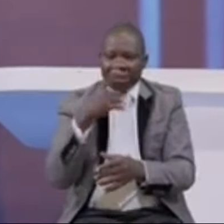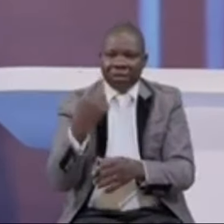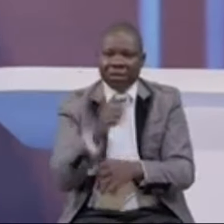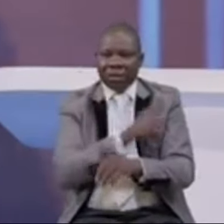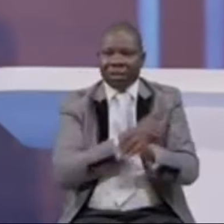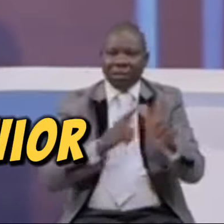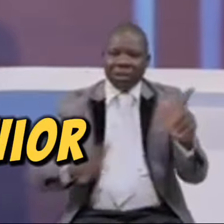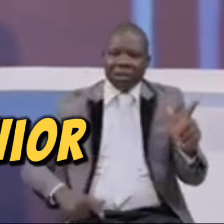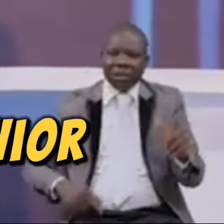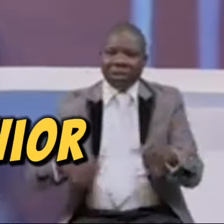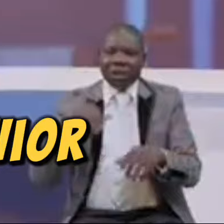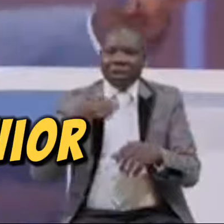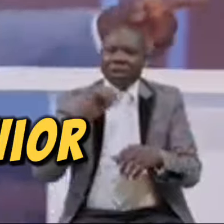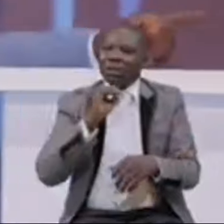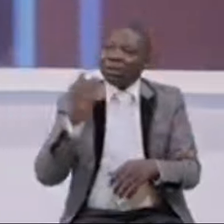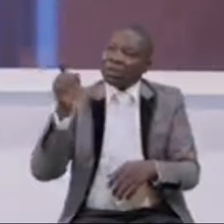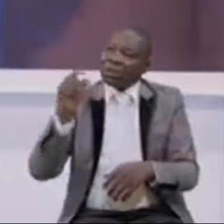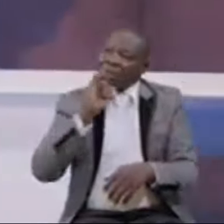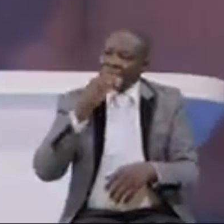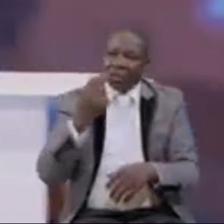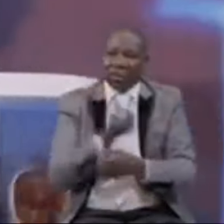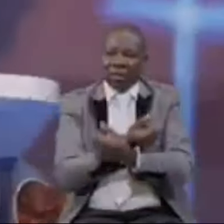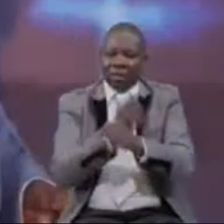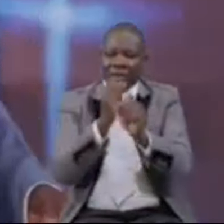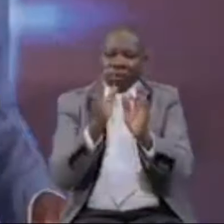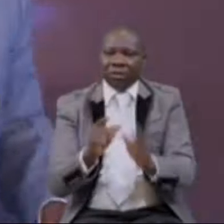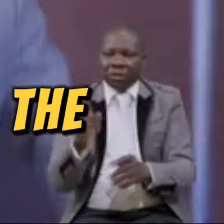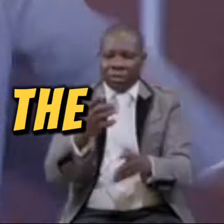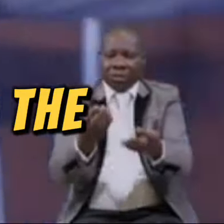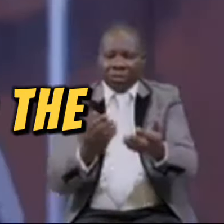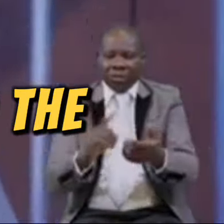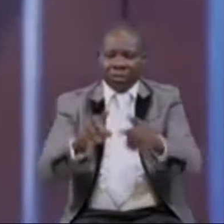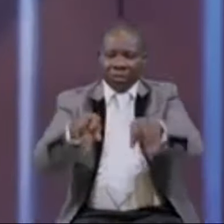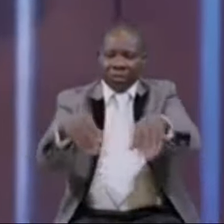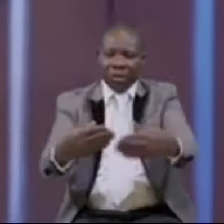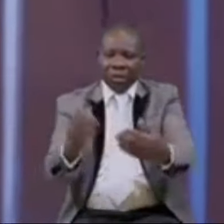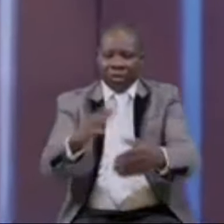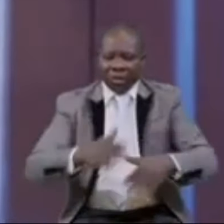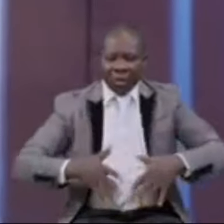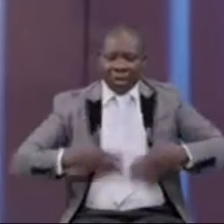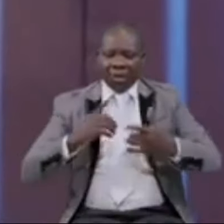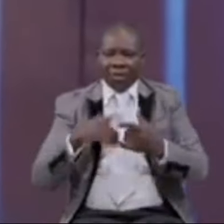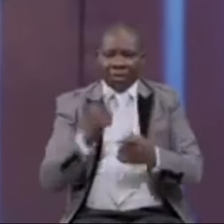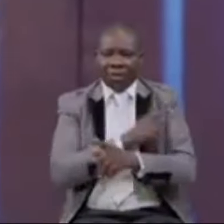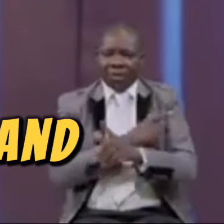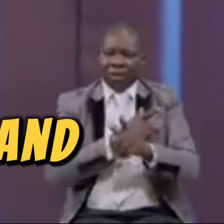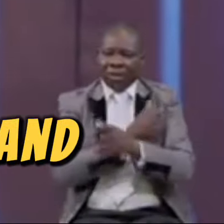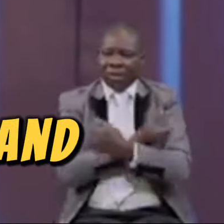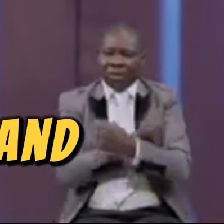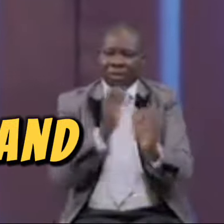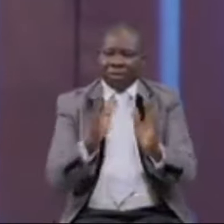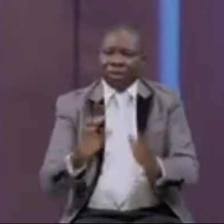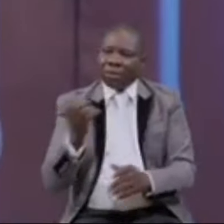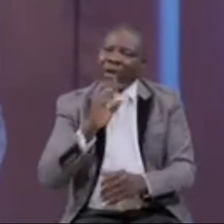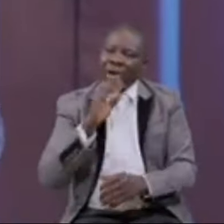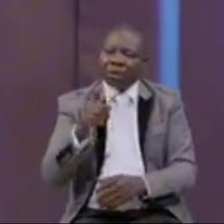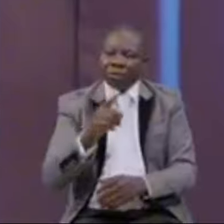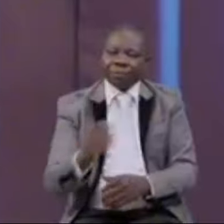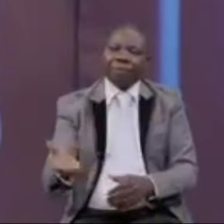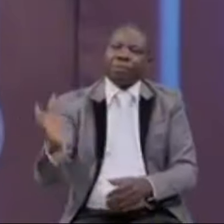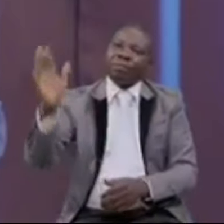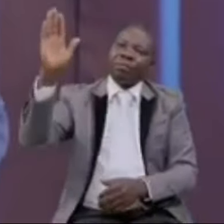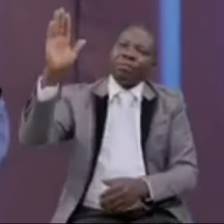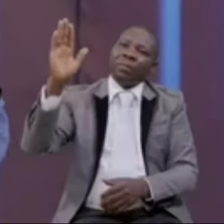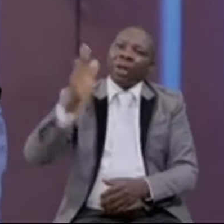Lord, he is the Savior. You want to give your life to the Lord? What are you? Raise up your hand. And one of